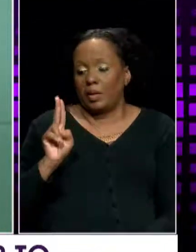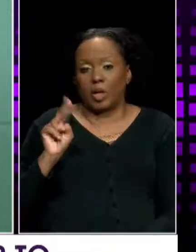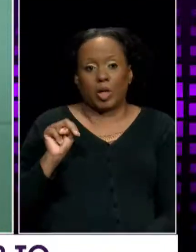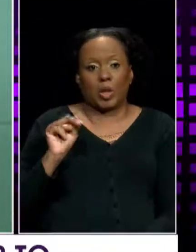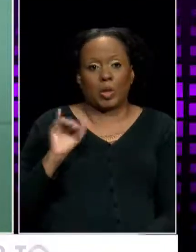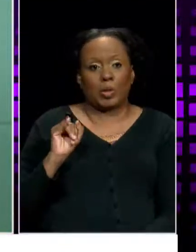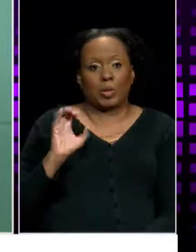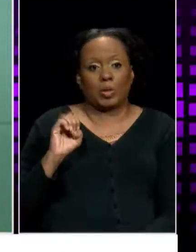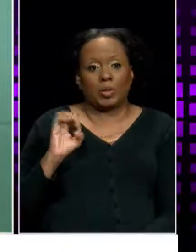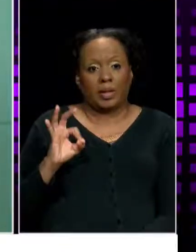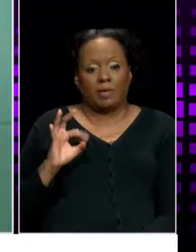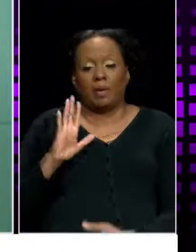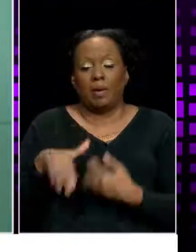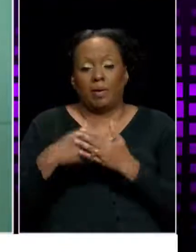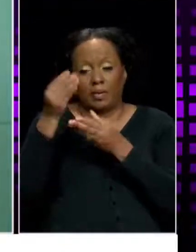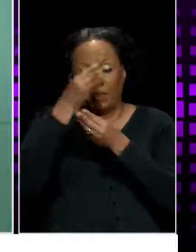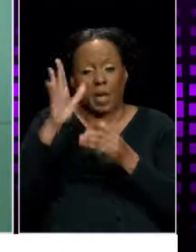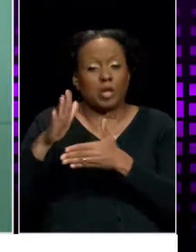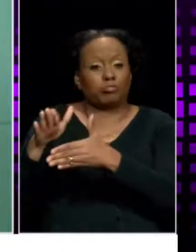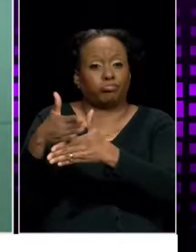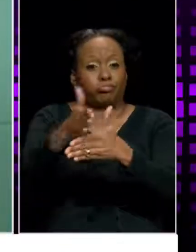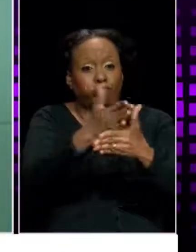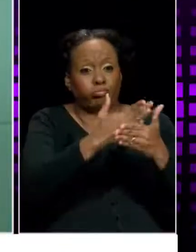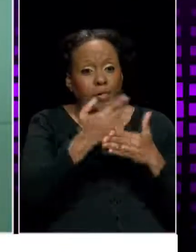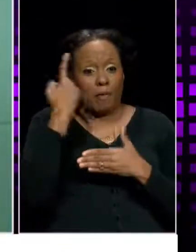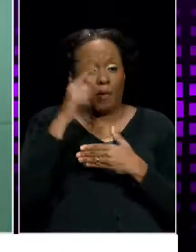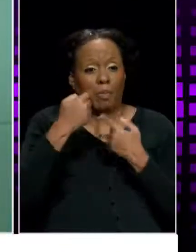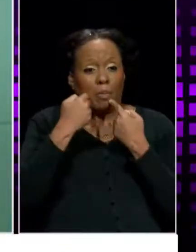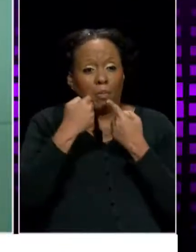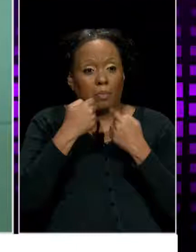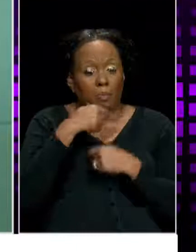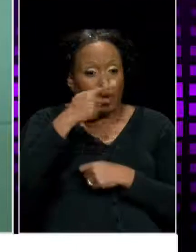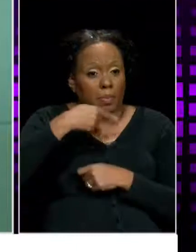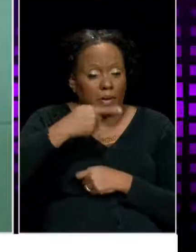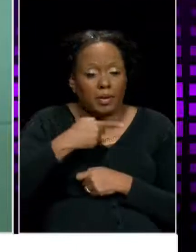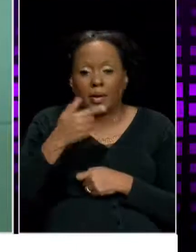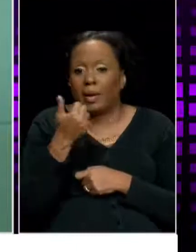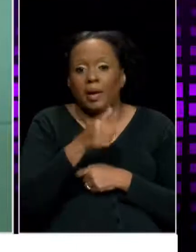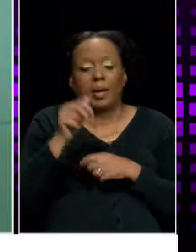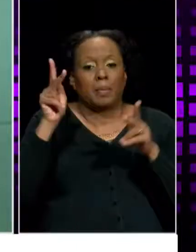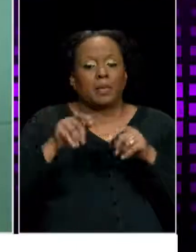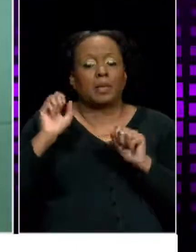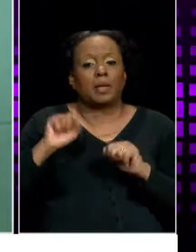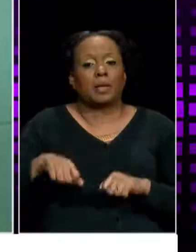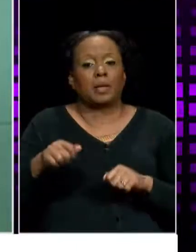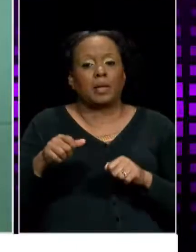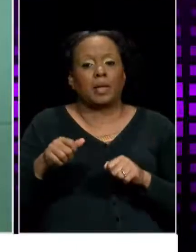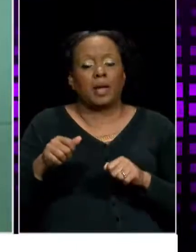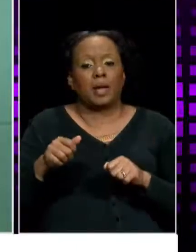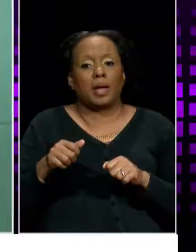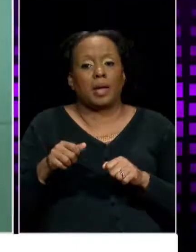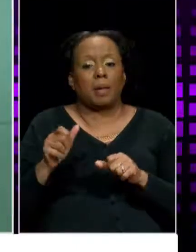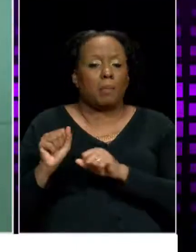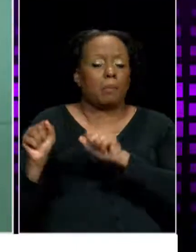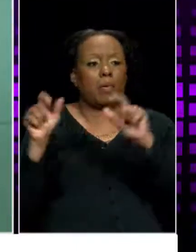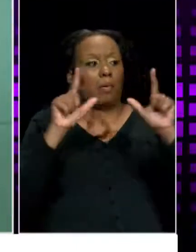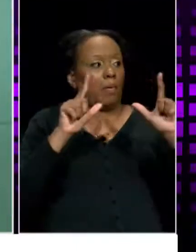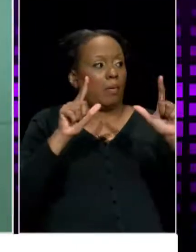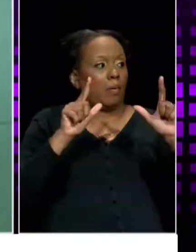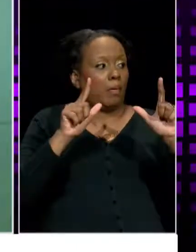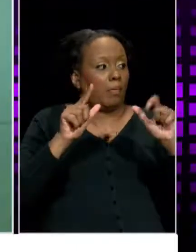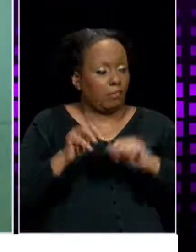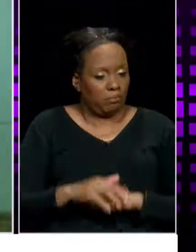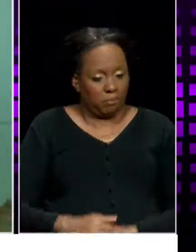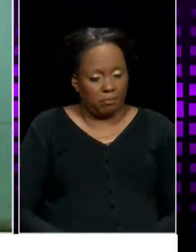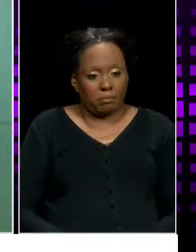this data is shared in a public database. So anyone can go on and see the data there. It's anonymous, and of course, with